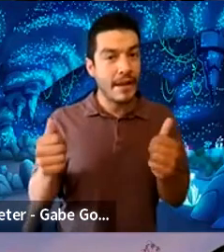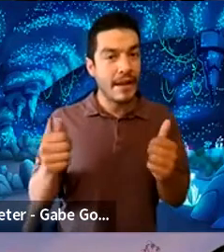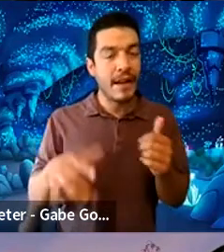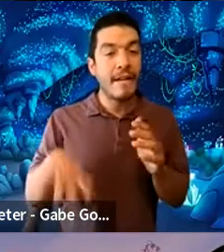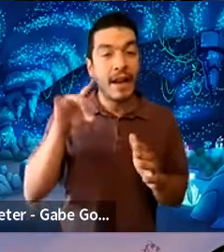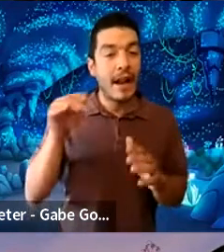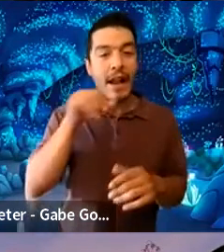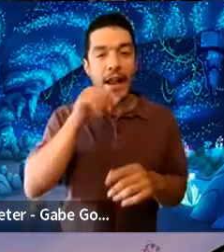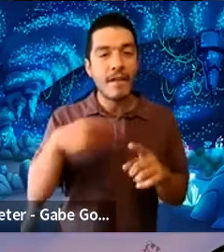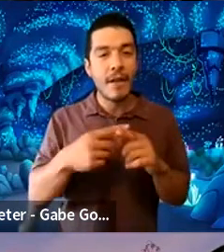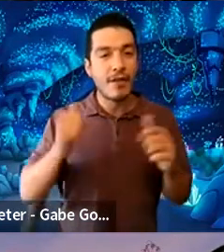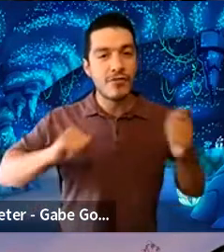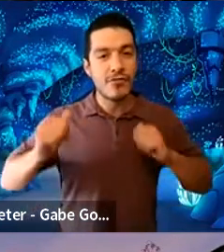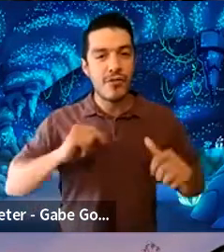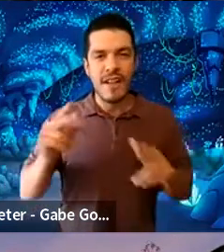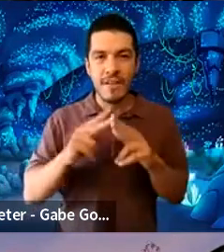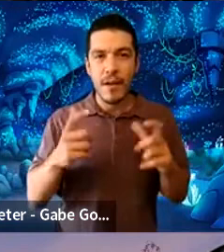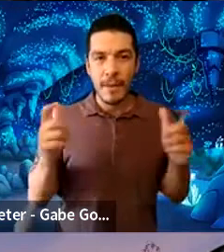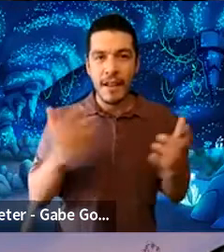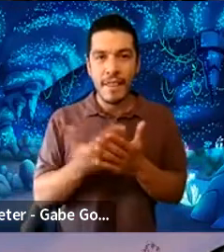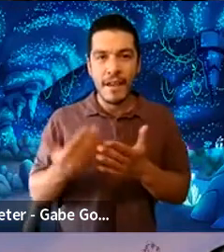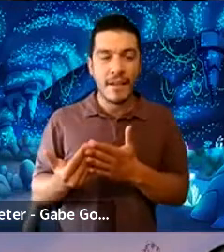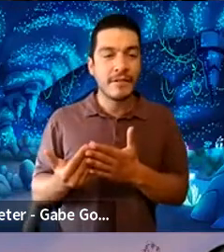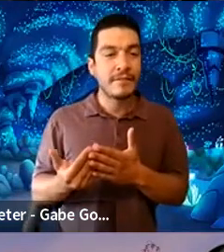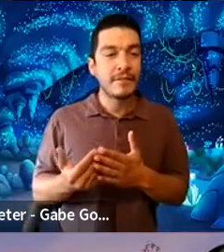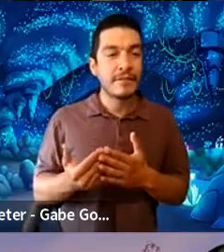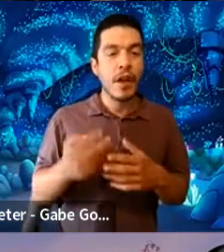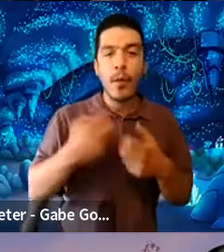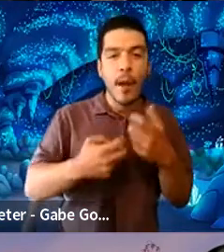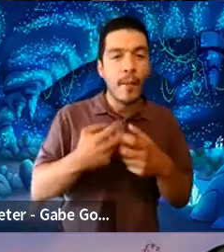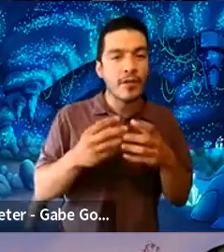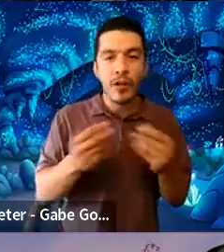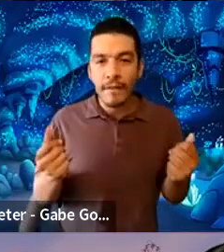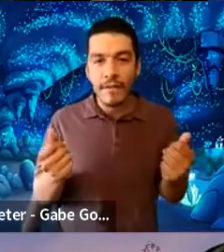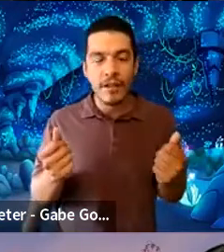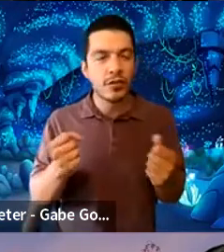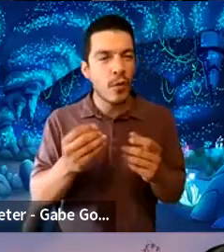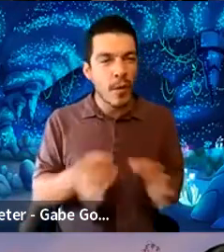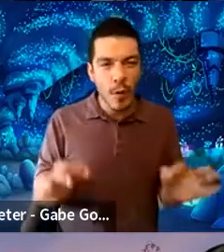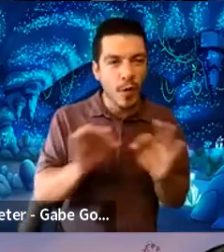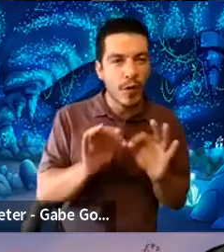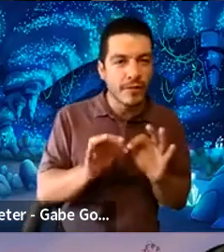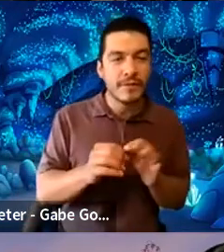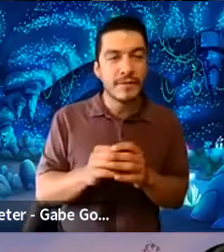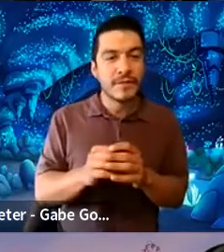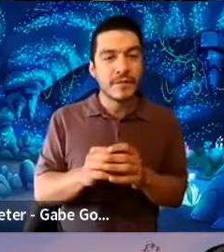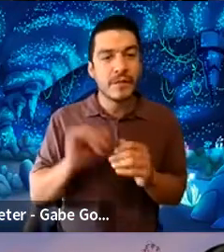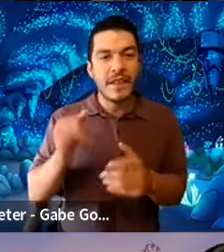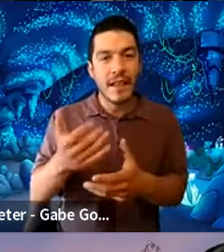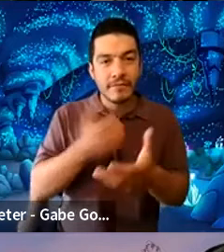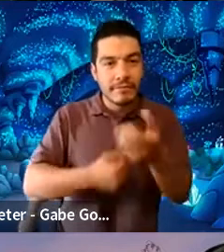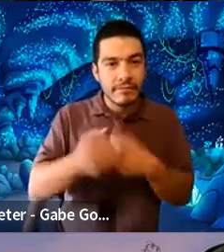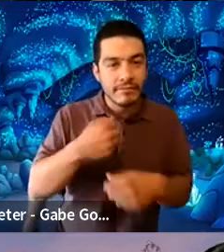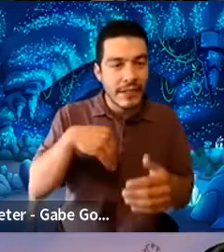and love about the show is those very big themes, as you were talking about, of problem solving, that are so important, that drew me in and